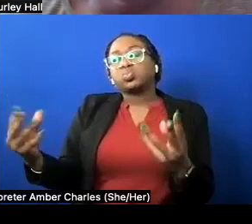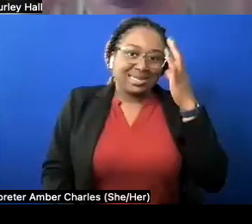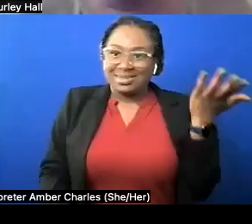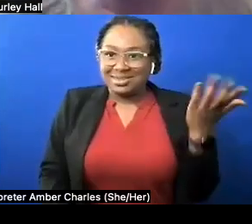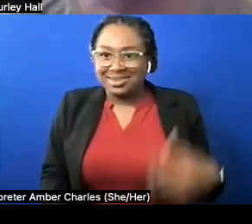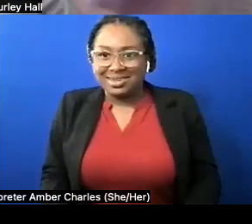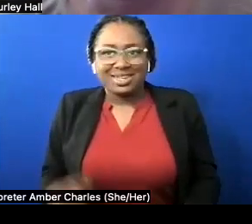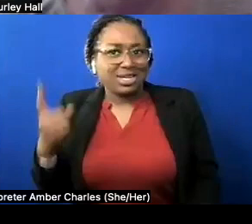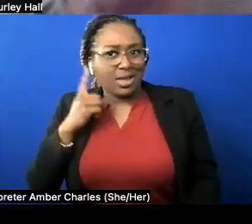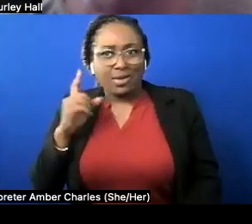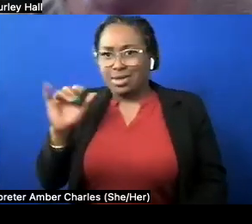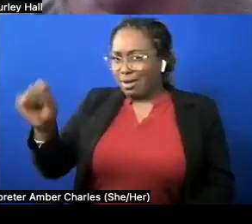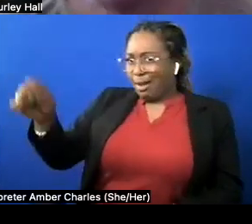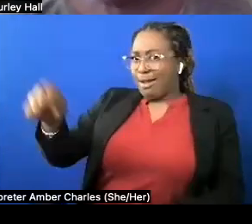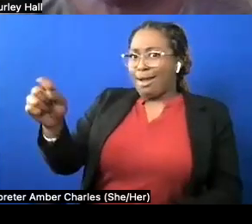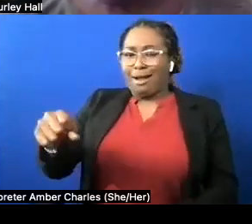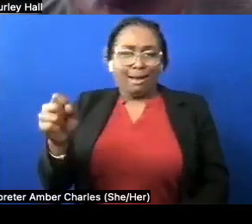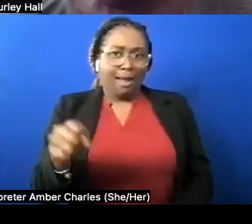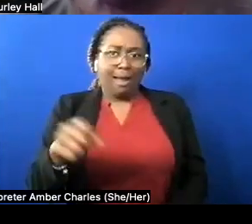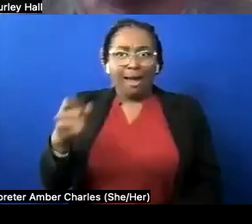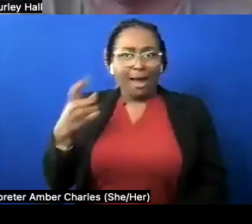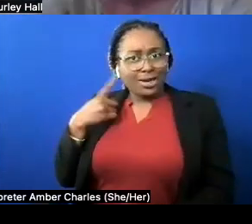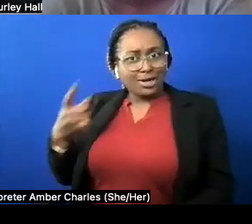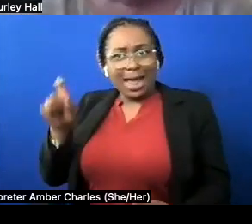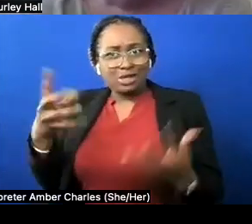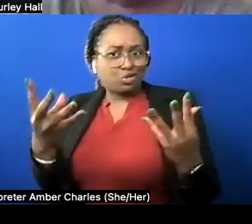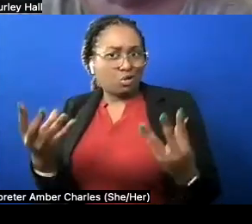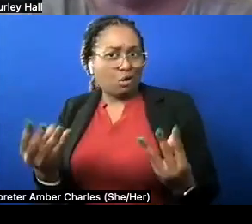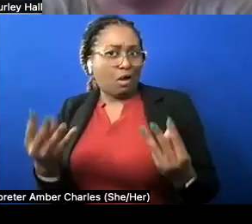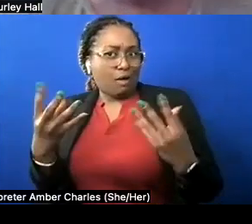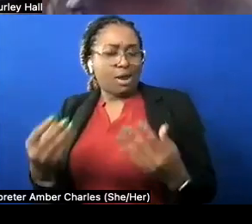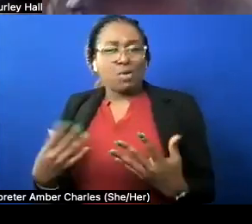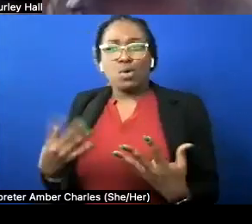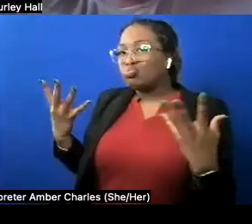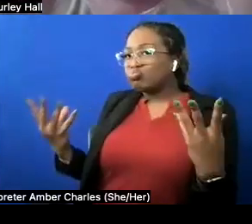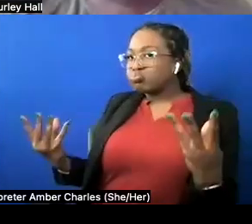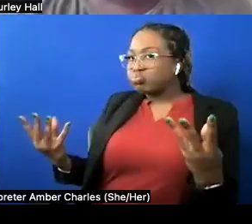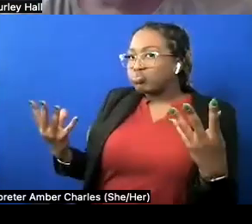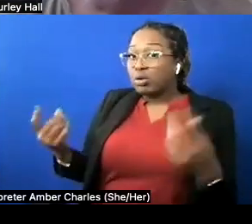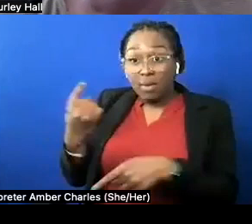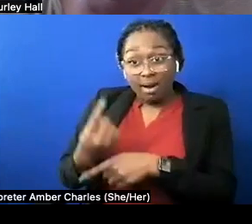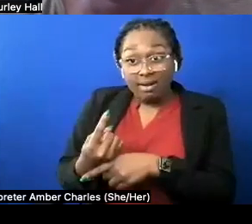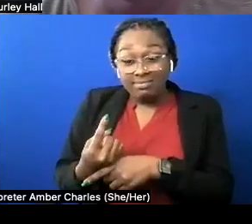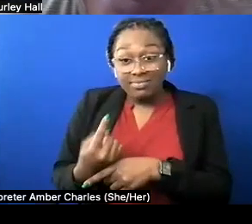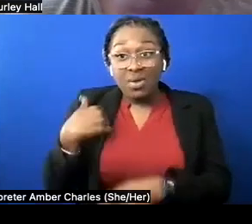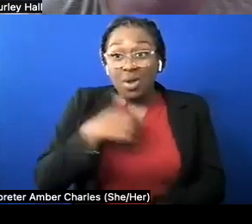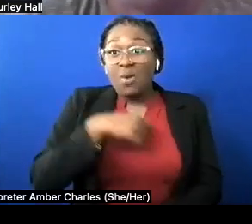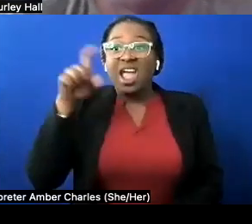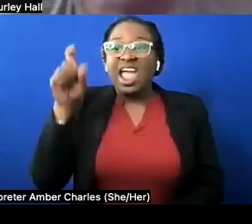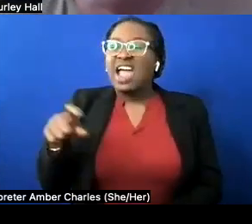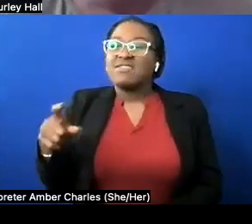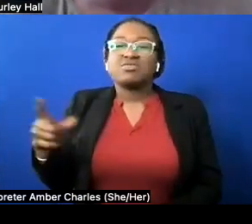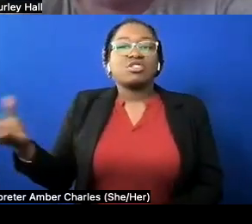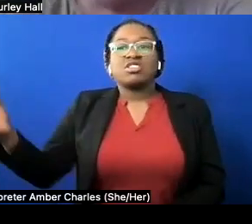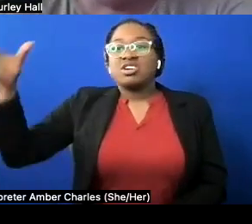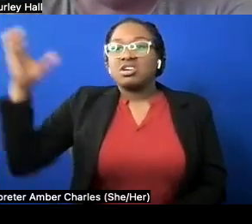Just hearing about, you're like, yeah, I need some softness. I need some cushion, right? Because we have to carry so much